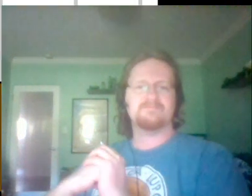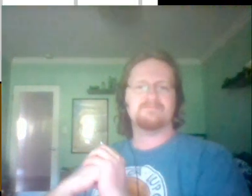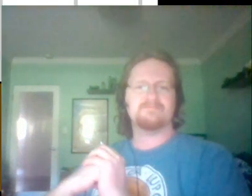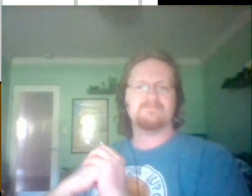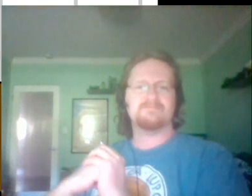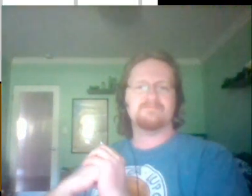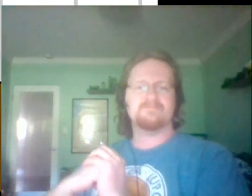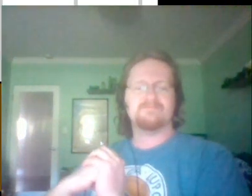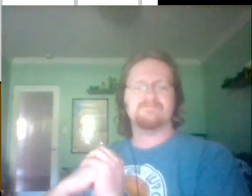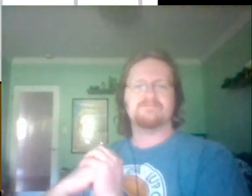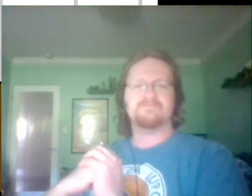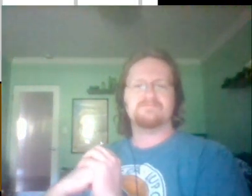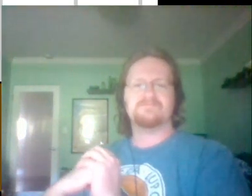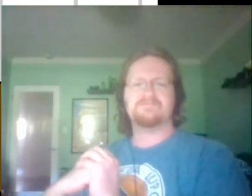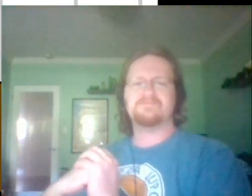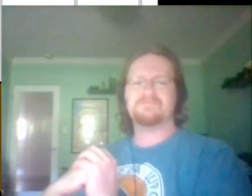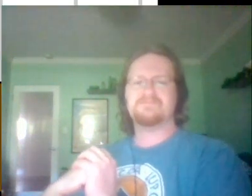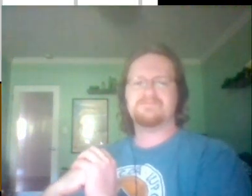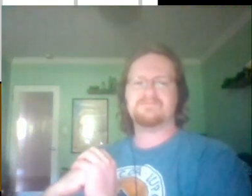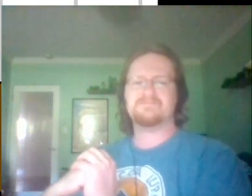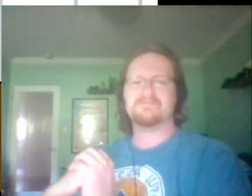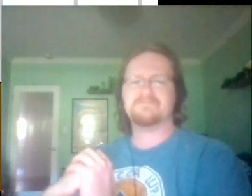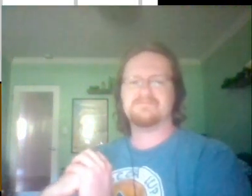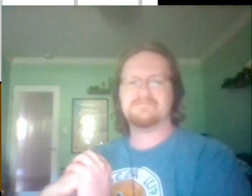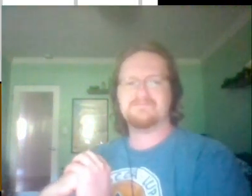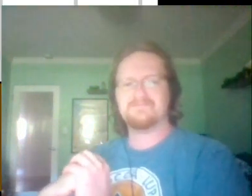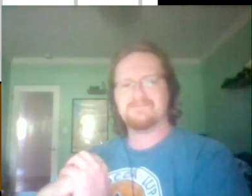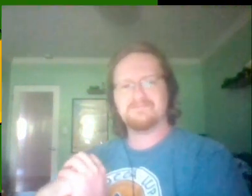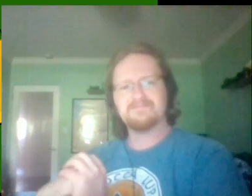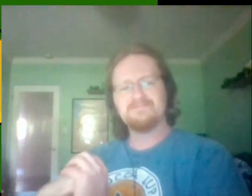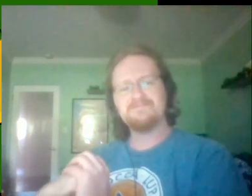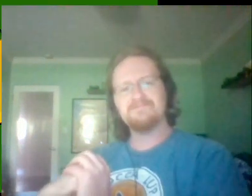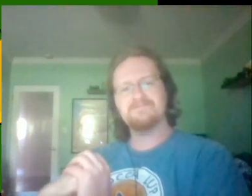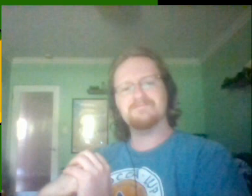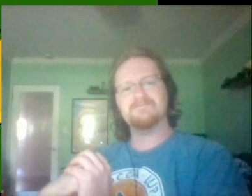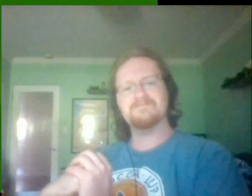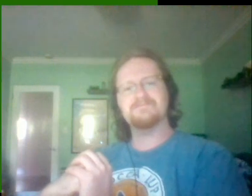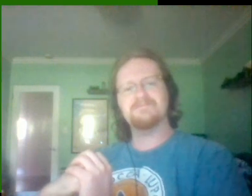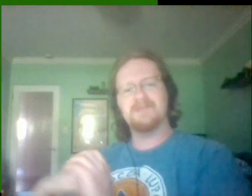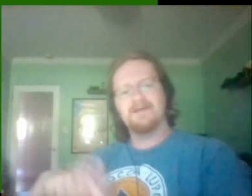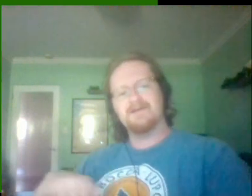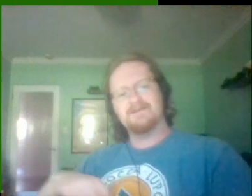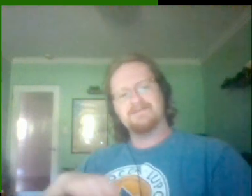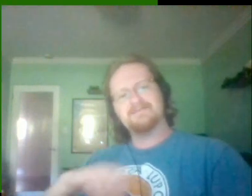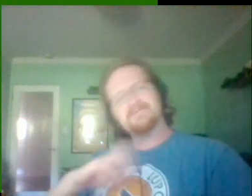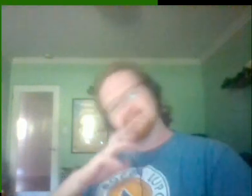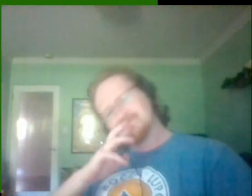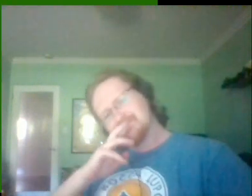Now let's check in with The Cheat With Sky Cheat Traffic Oh